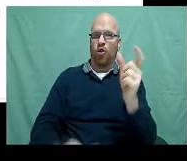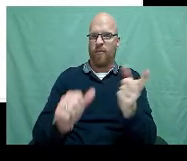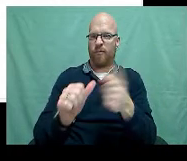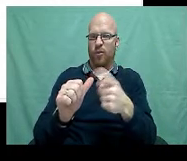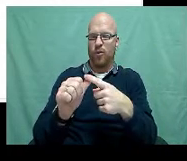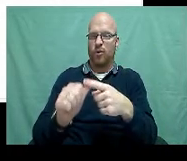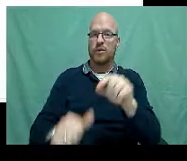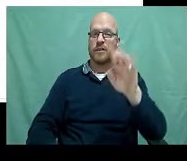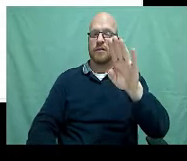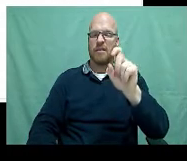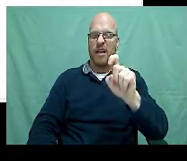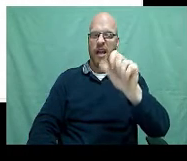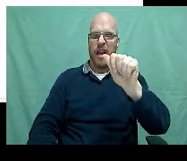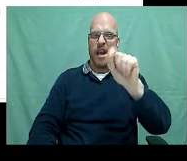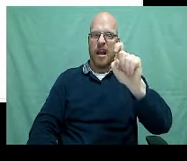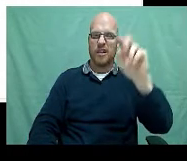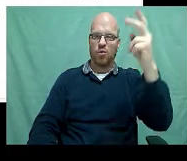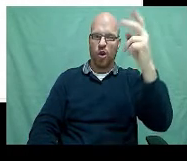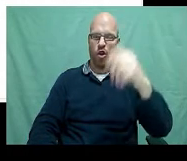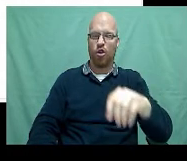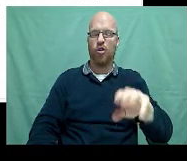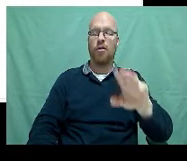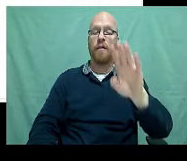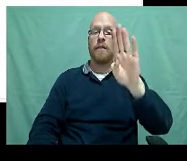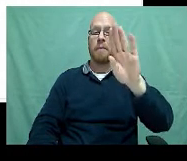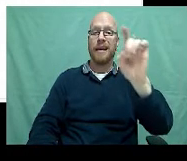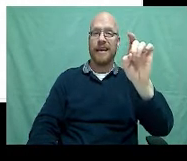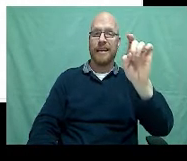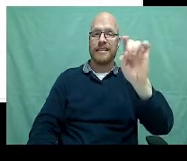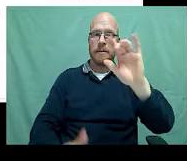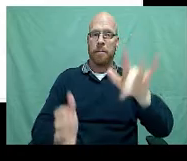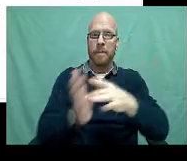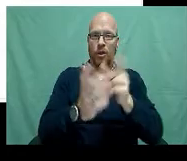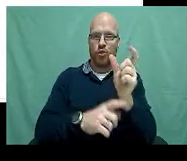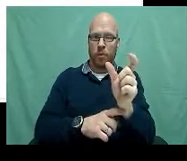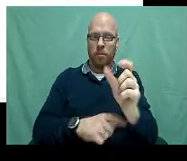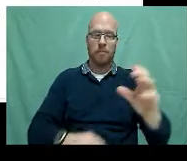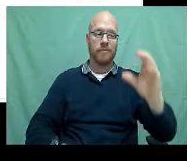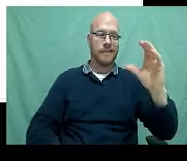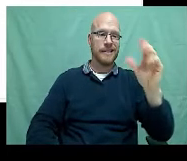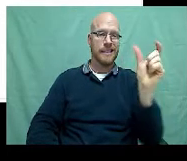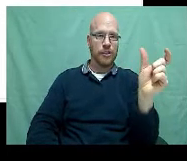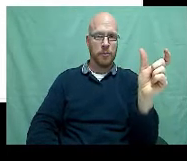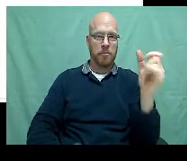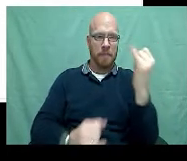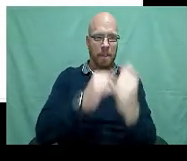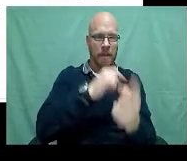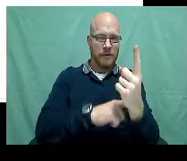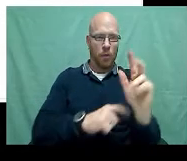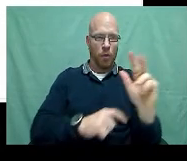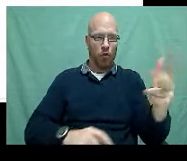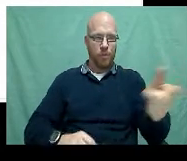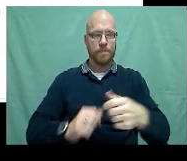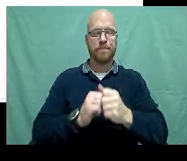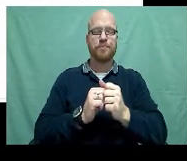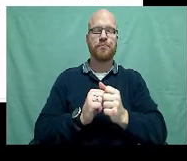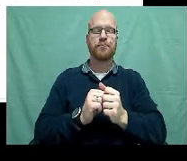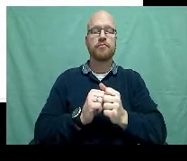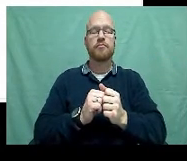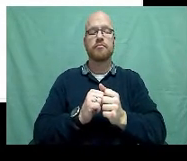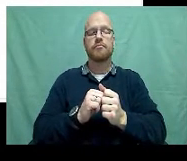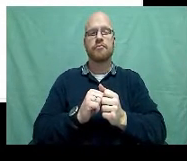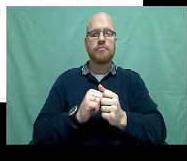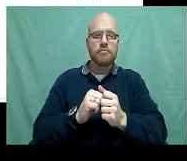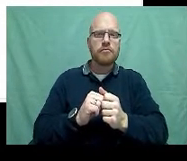We have our first term, our ax squared term. We have a middle term, which is our bx term, and then our last term, which is a c